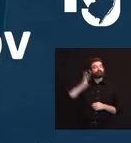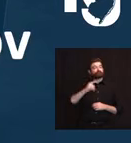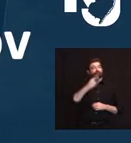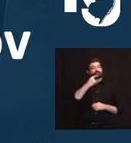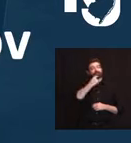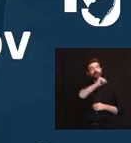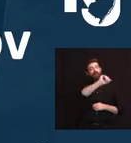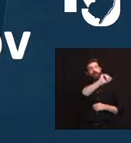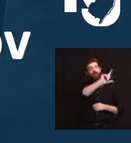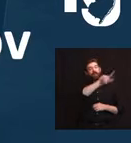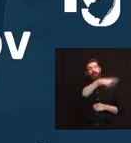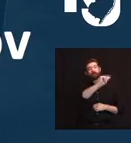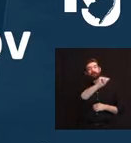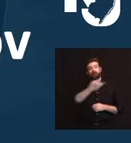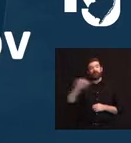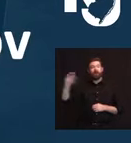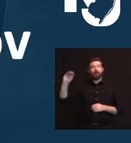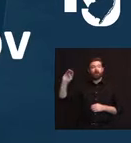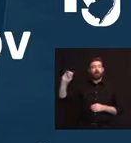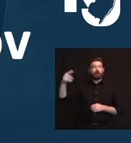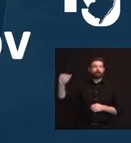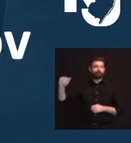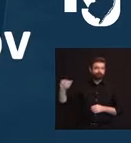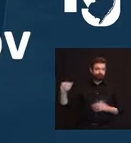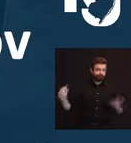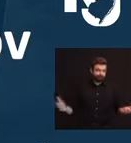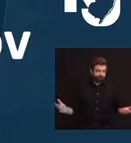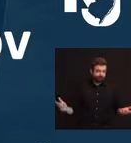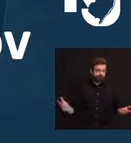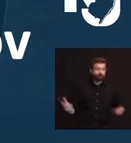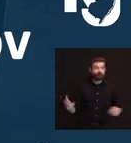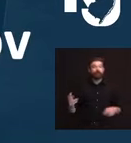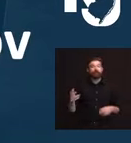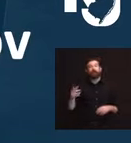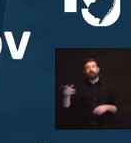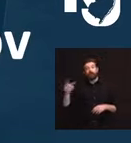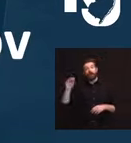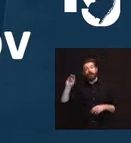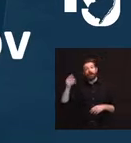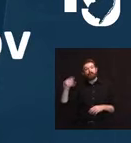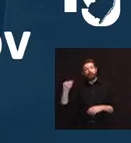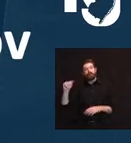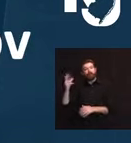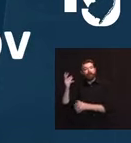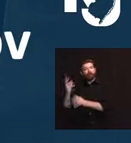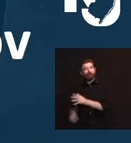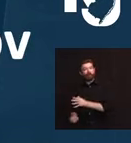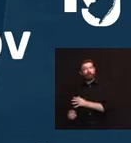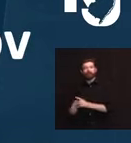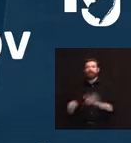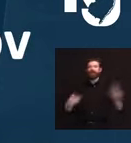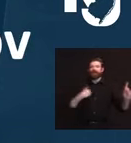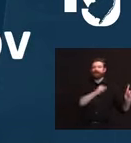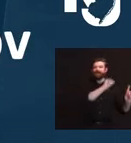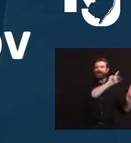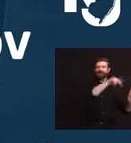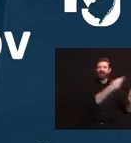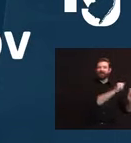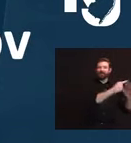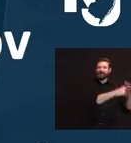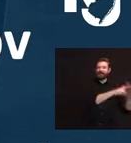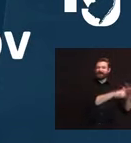Amelia, in Livingston at St. Barnabas, a stout 8 pounds, 6 ounces. So as we mourn all of the loss